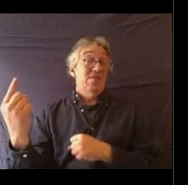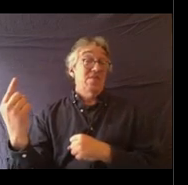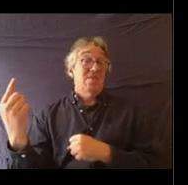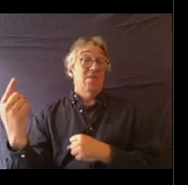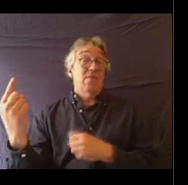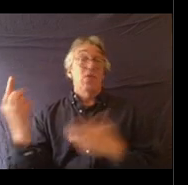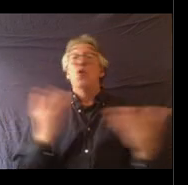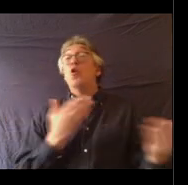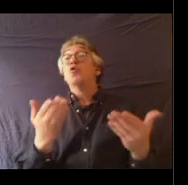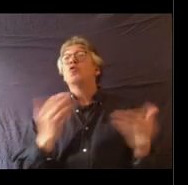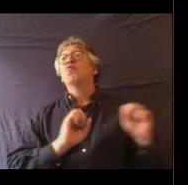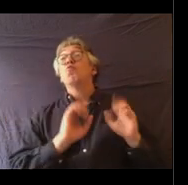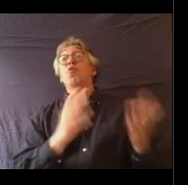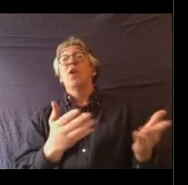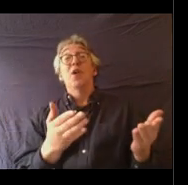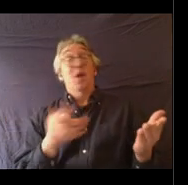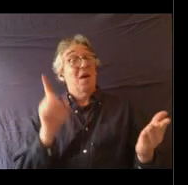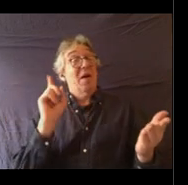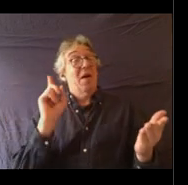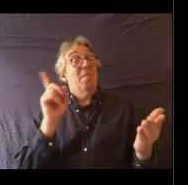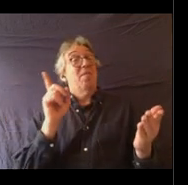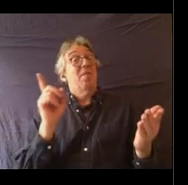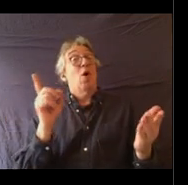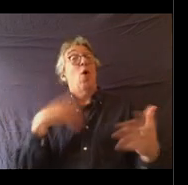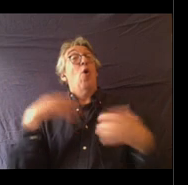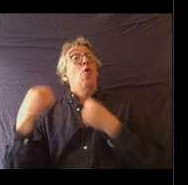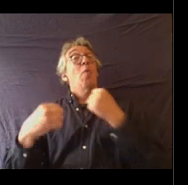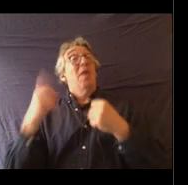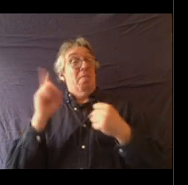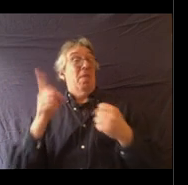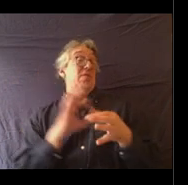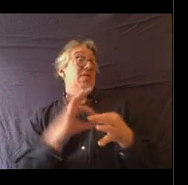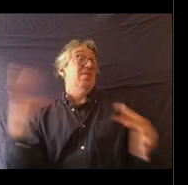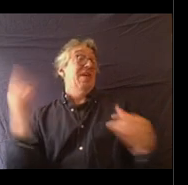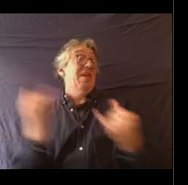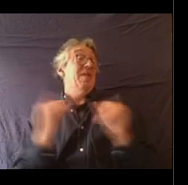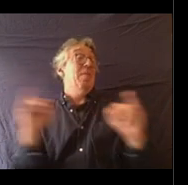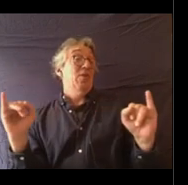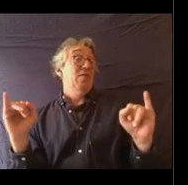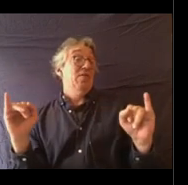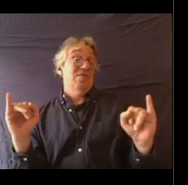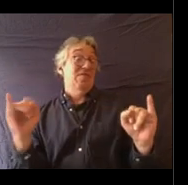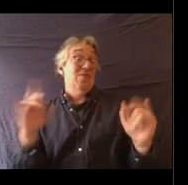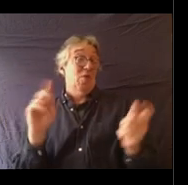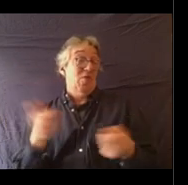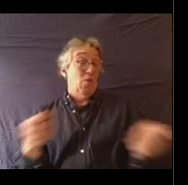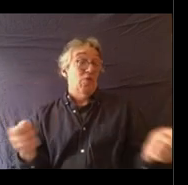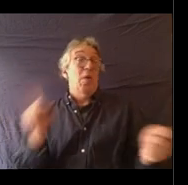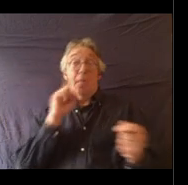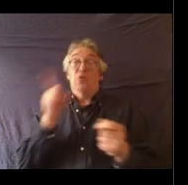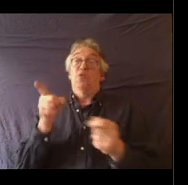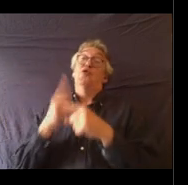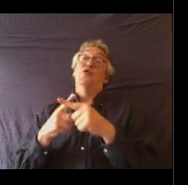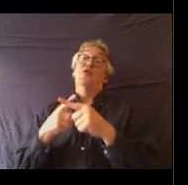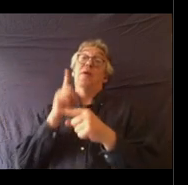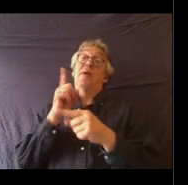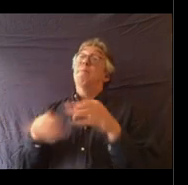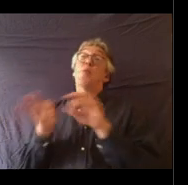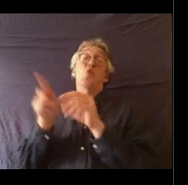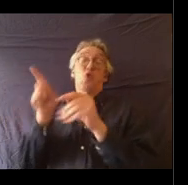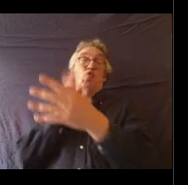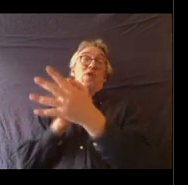from the providers of the service. That makes total sense, and should be transparent as well. Let's move to